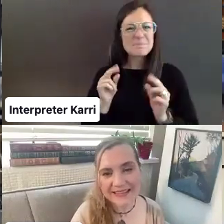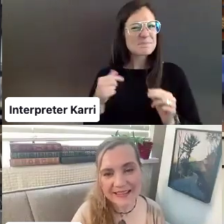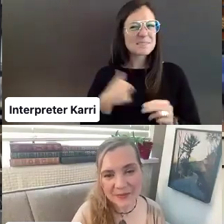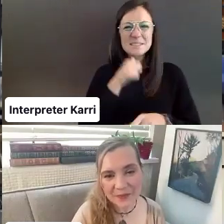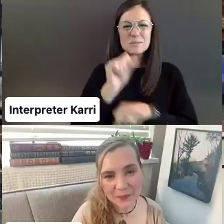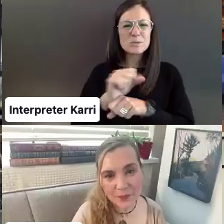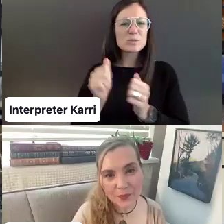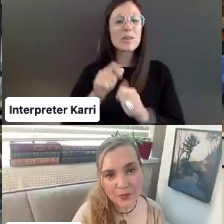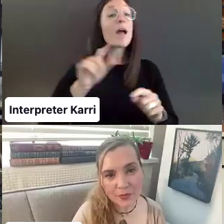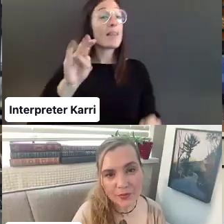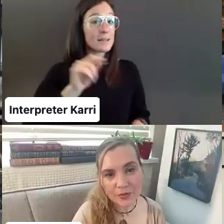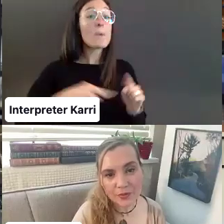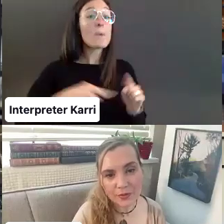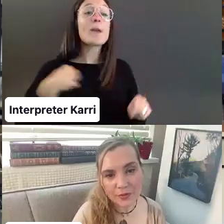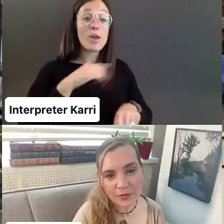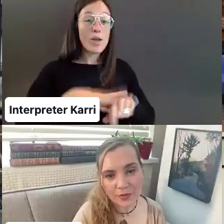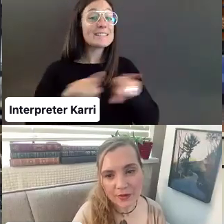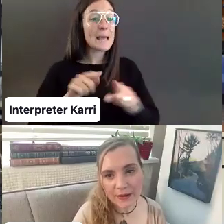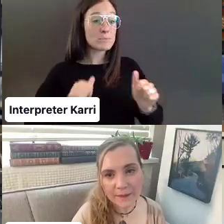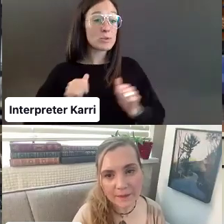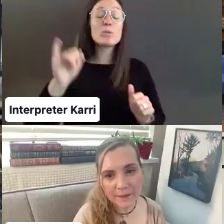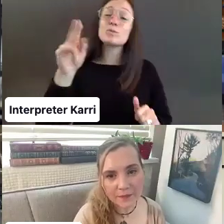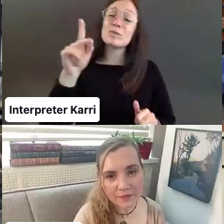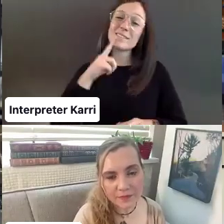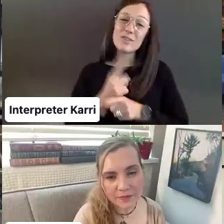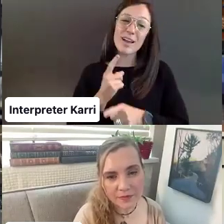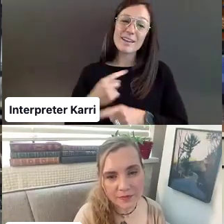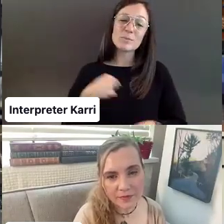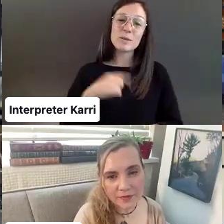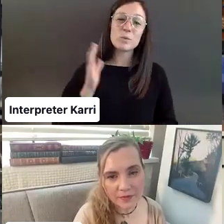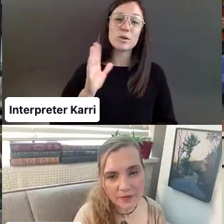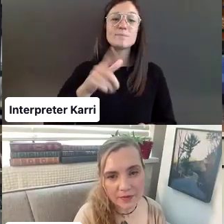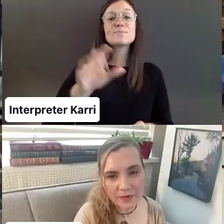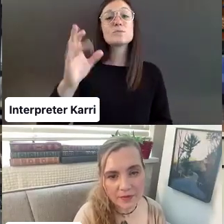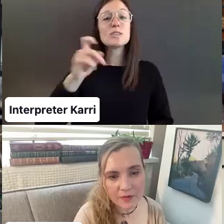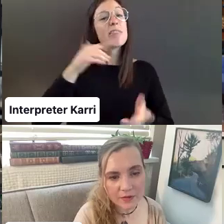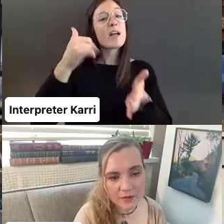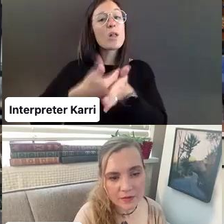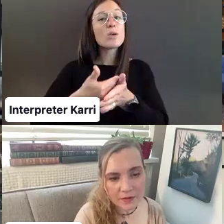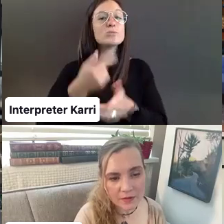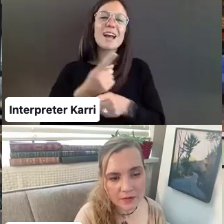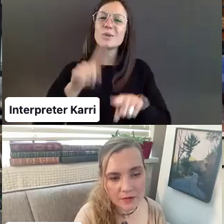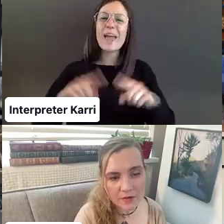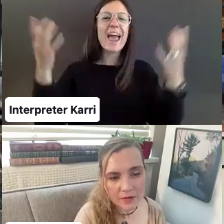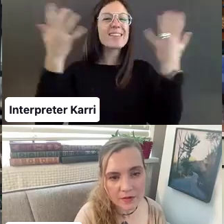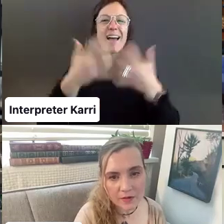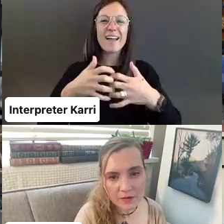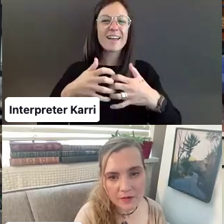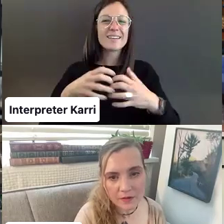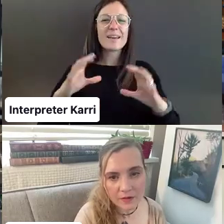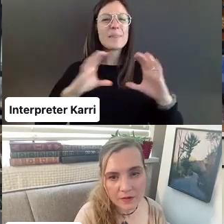but we were on the same show. We were. Close. It's like we can't align the planets too much, or like